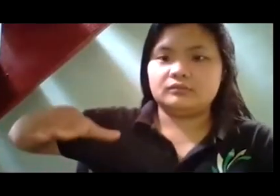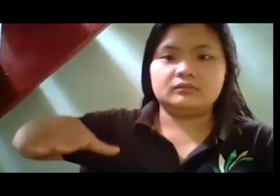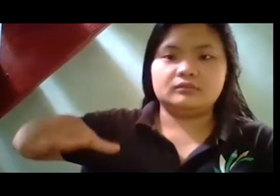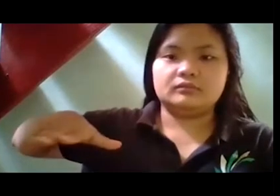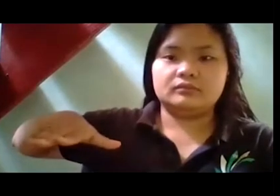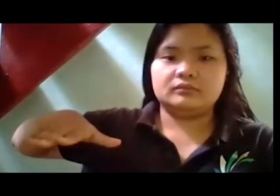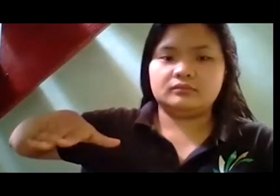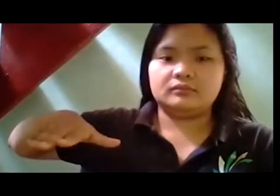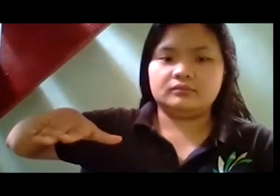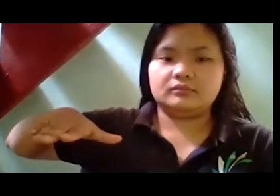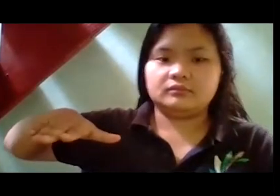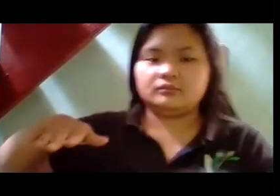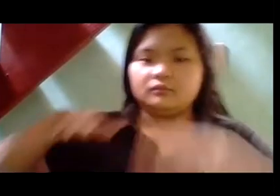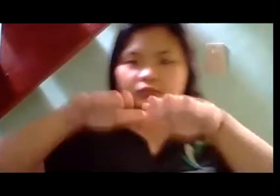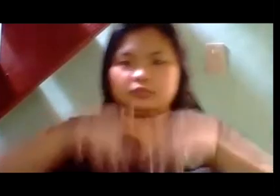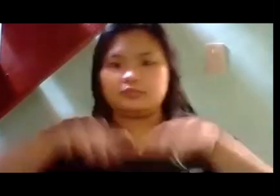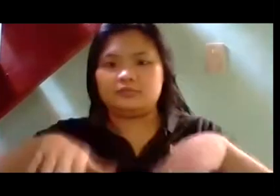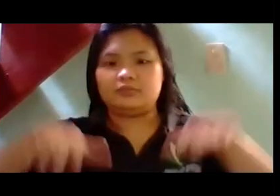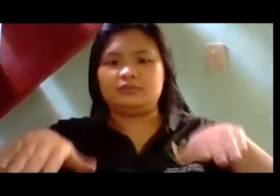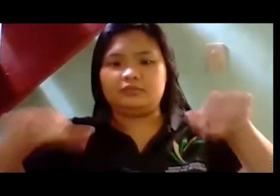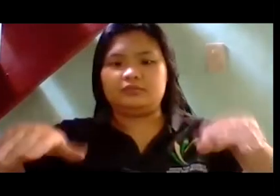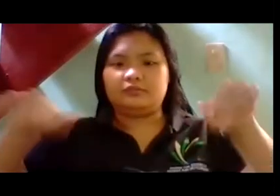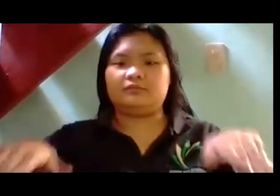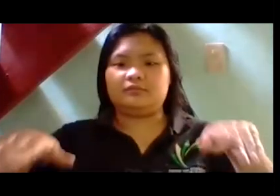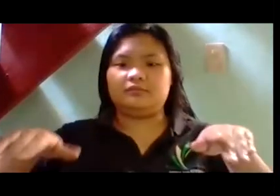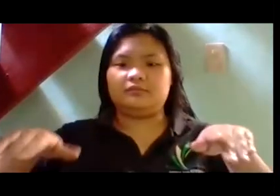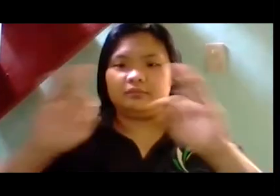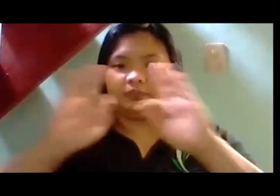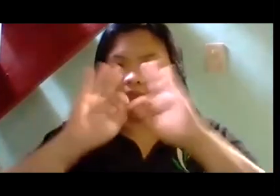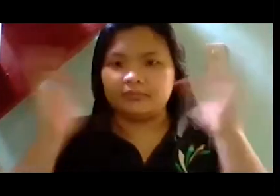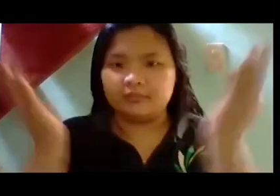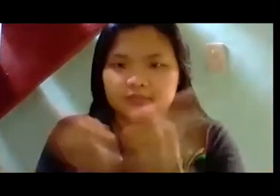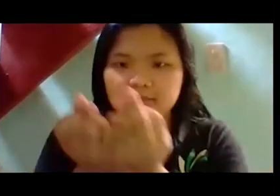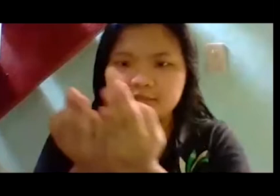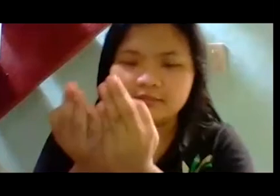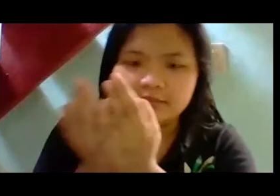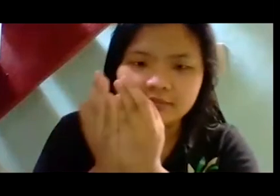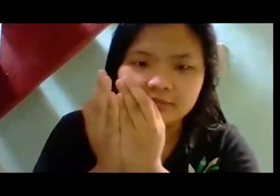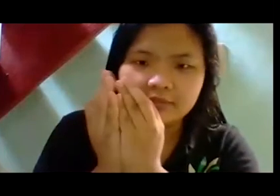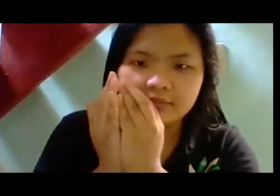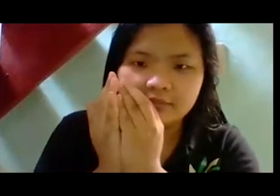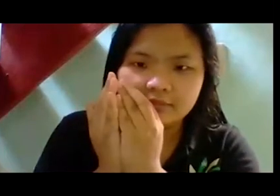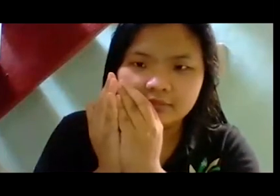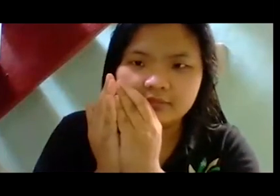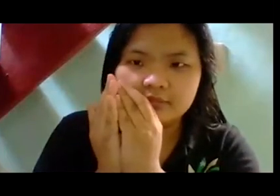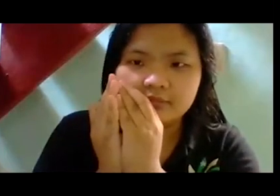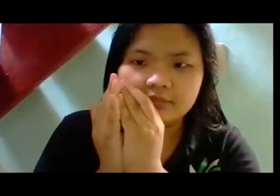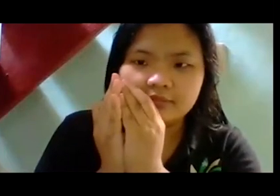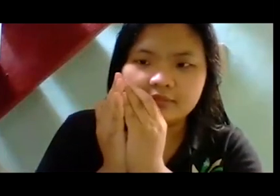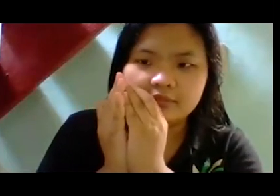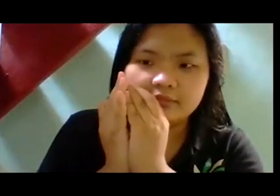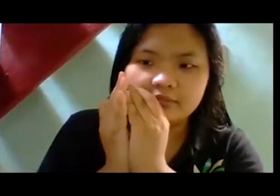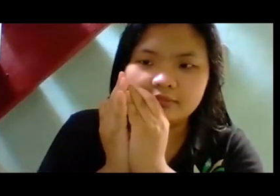All right, this is Jasmine speaking. So we Mm-hmm. have child, children, and family. Yes,